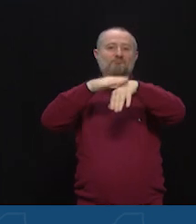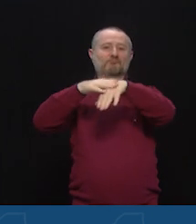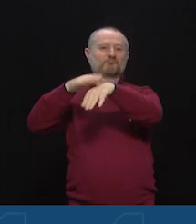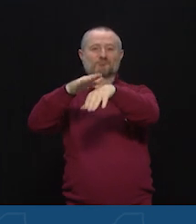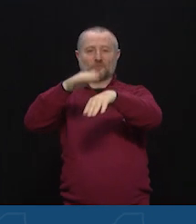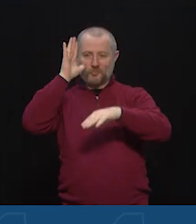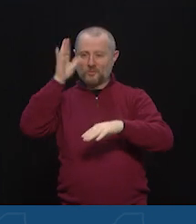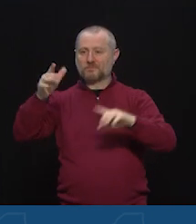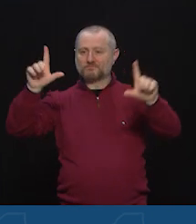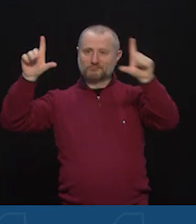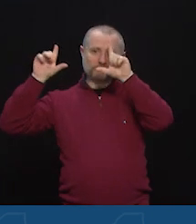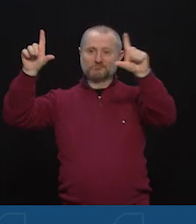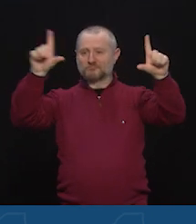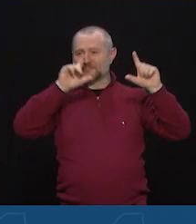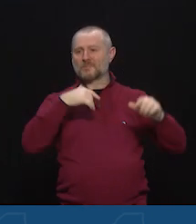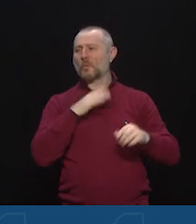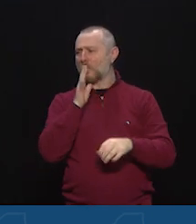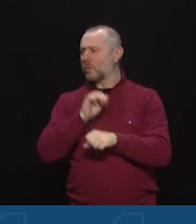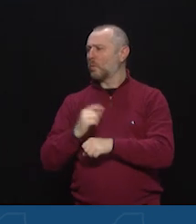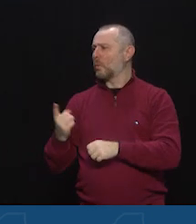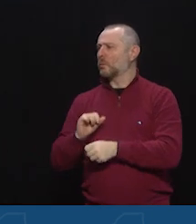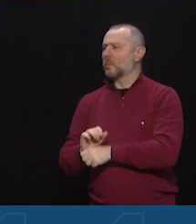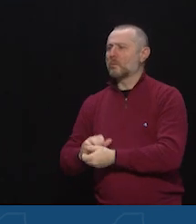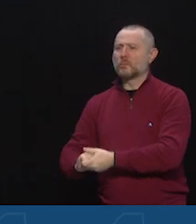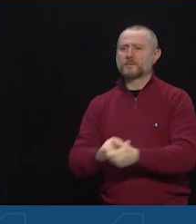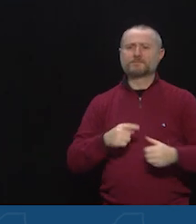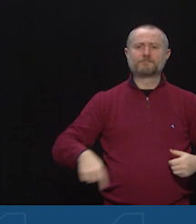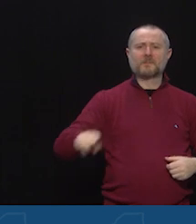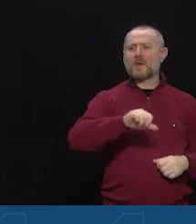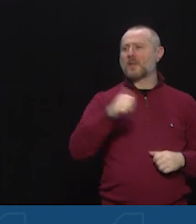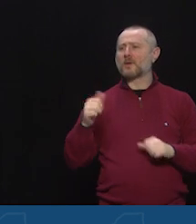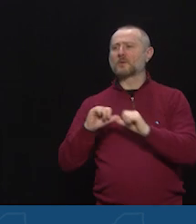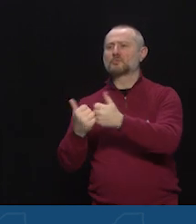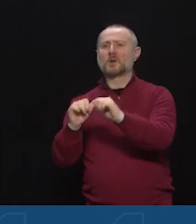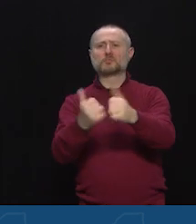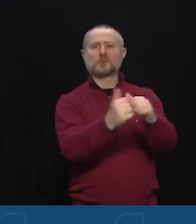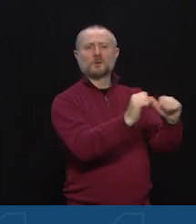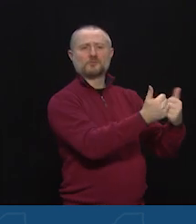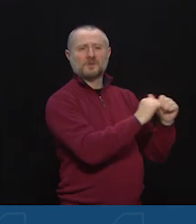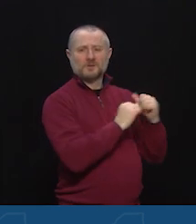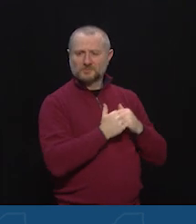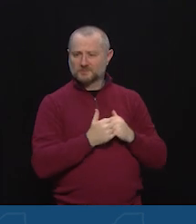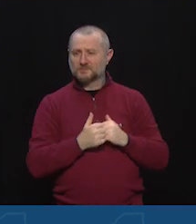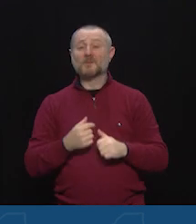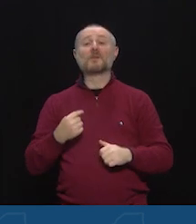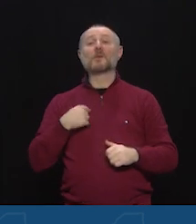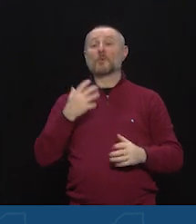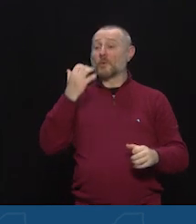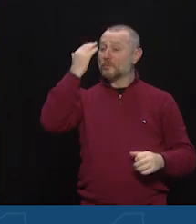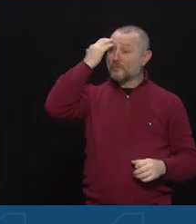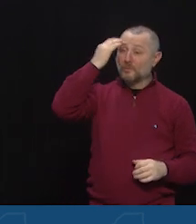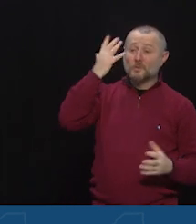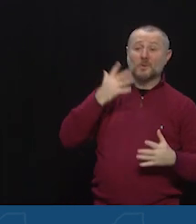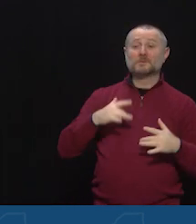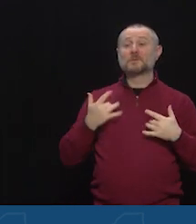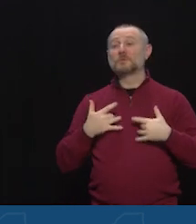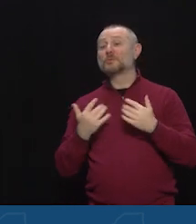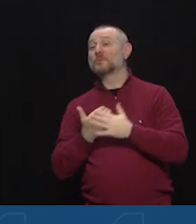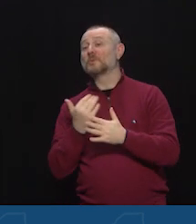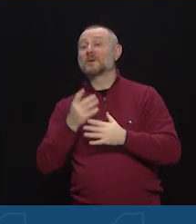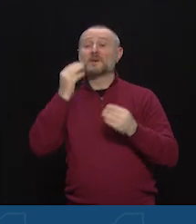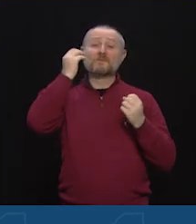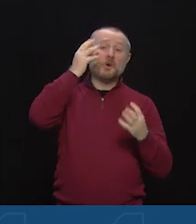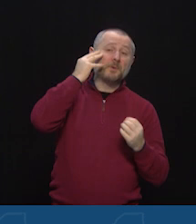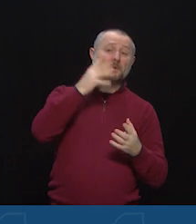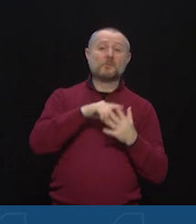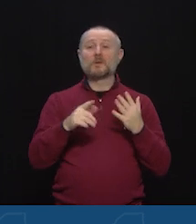the other agencies who do the operations statewide. So for the latest updates across all of our modes, the MTA modes